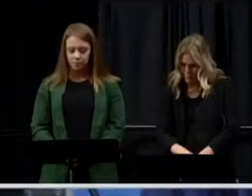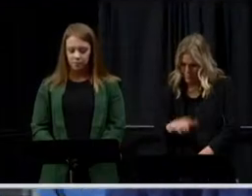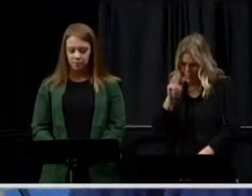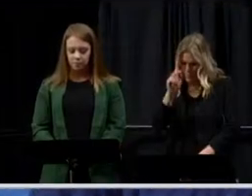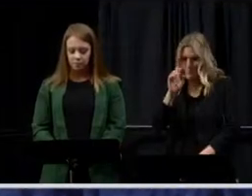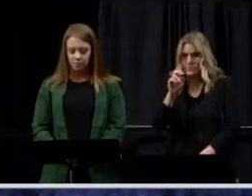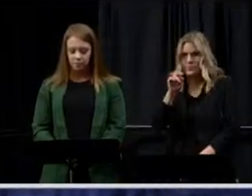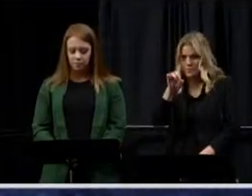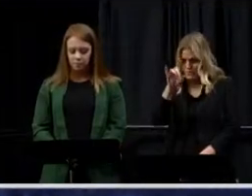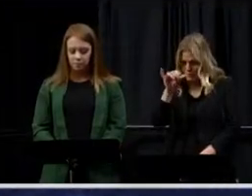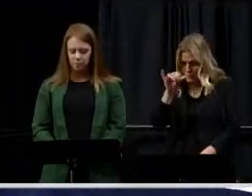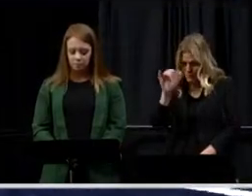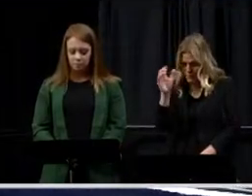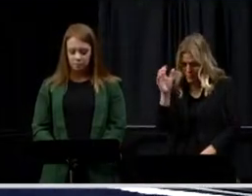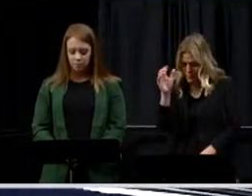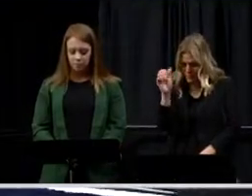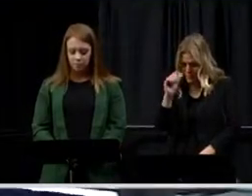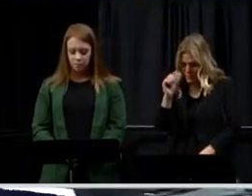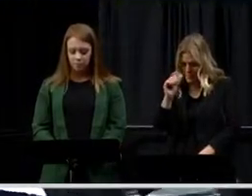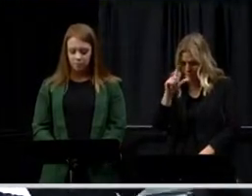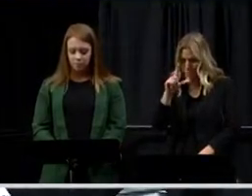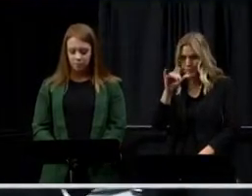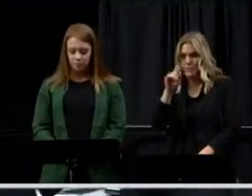Kennedy Arvon Little.